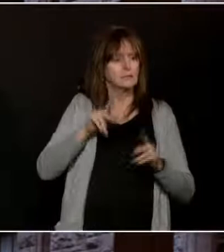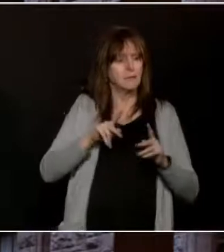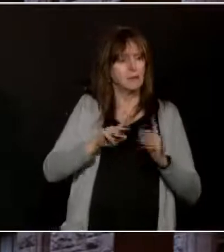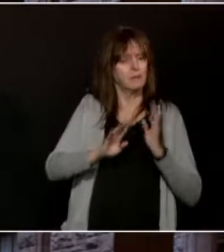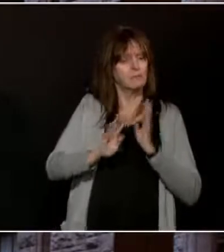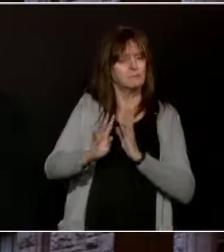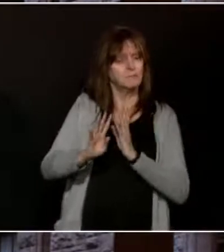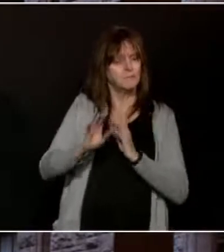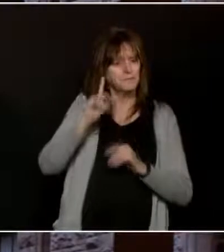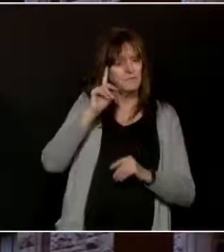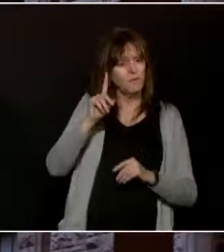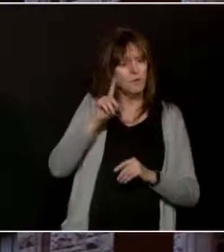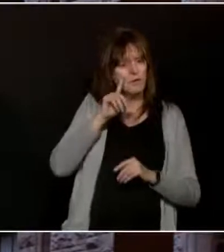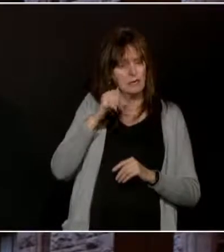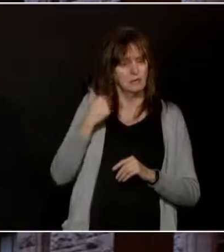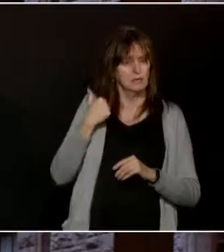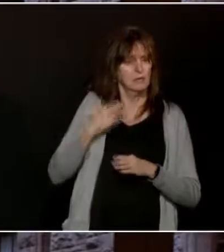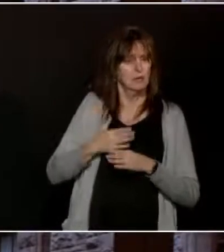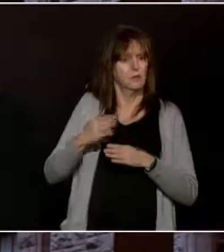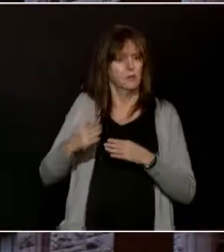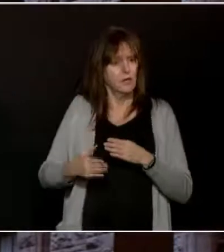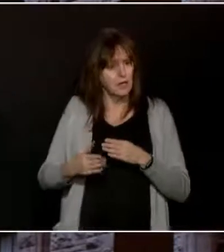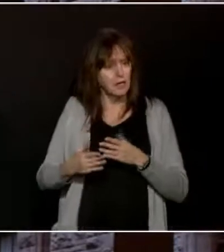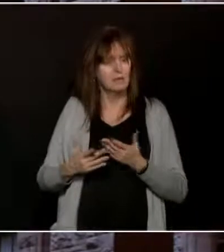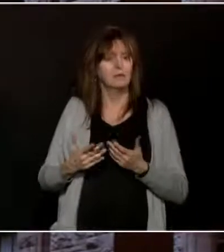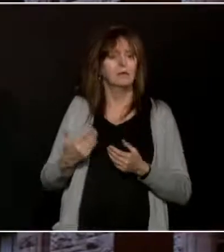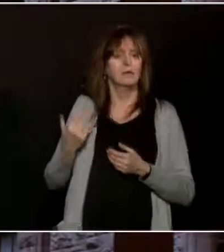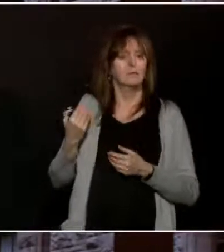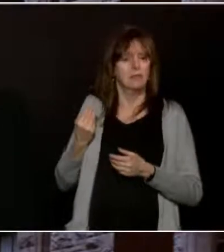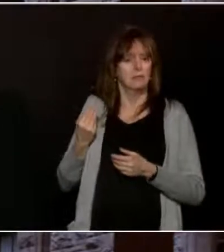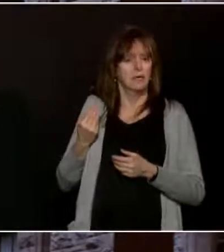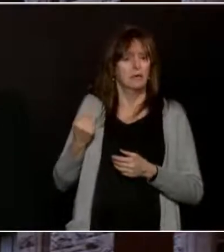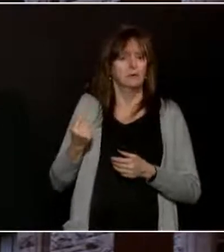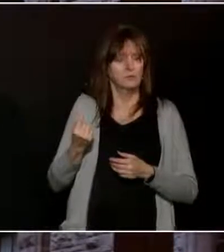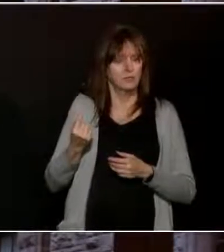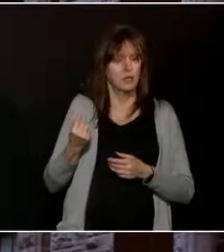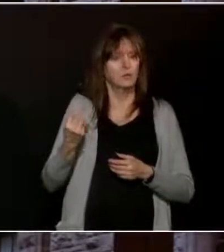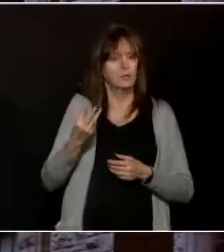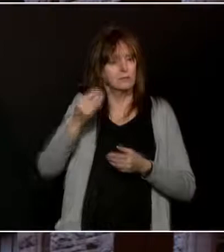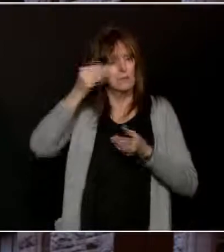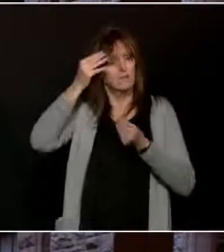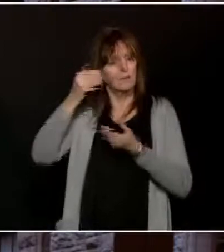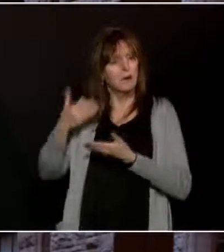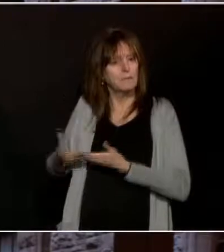shows up on our data on Monday, Tuesday, and Wednesday. Today we're back up with